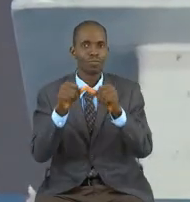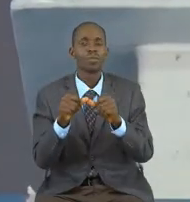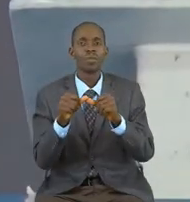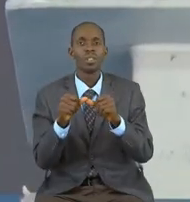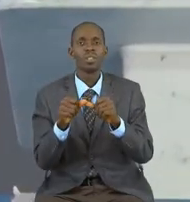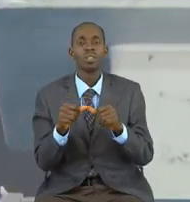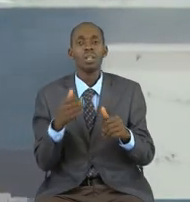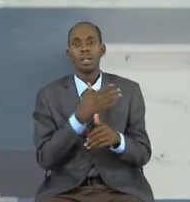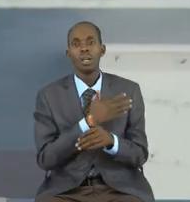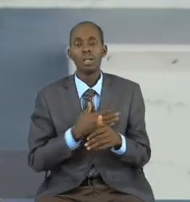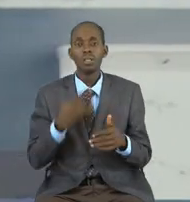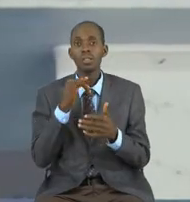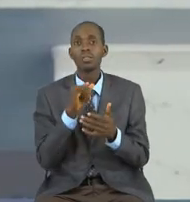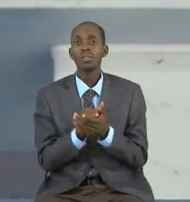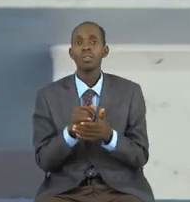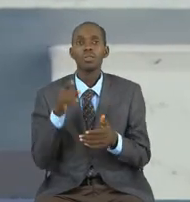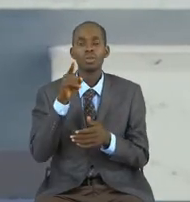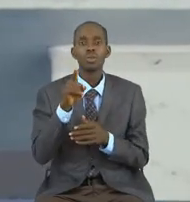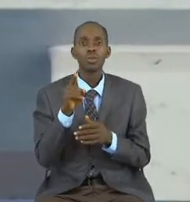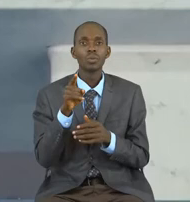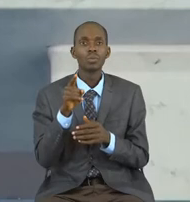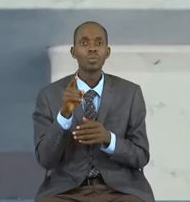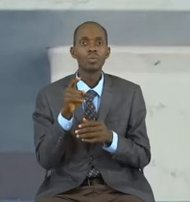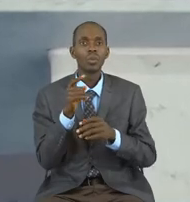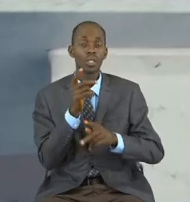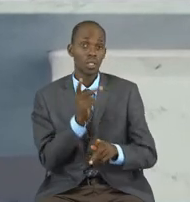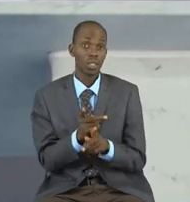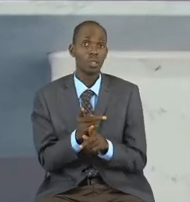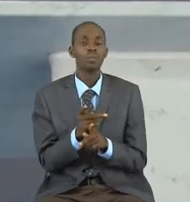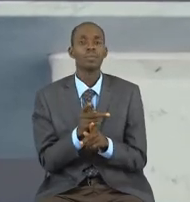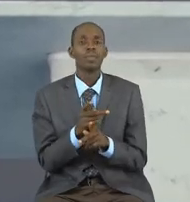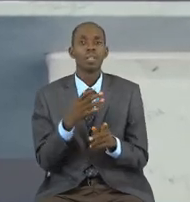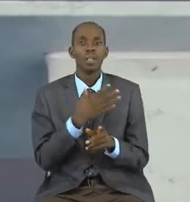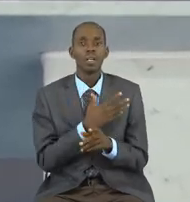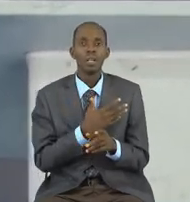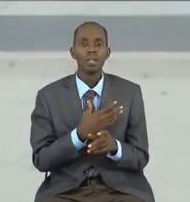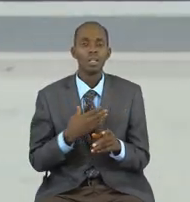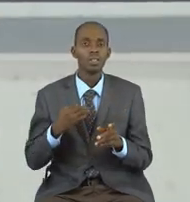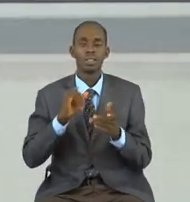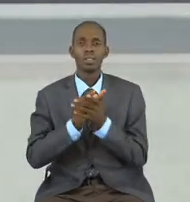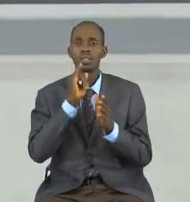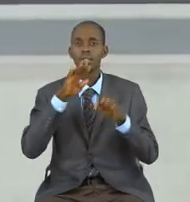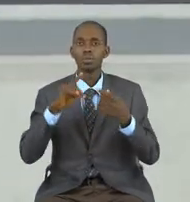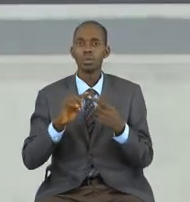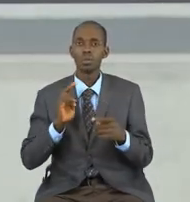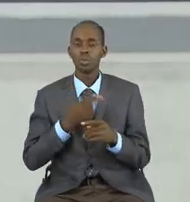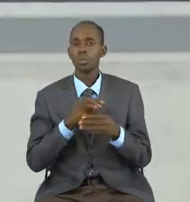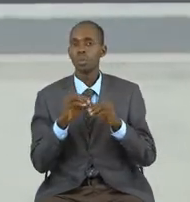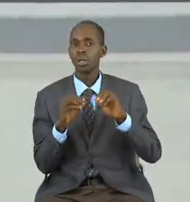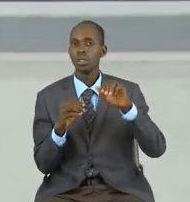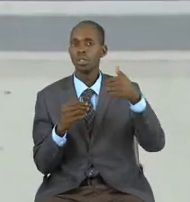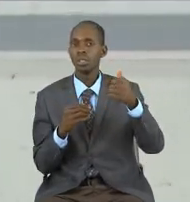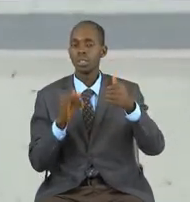have, you keep by the Holy Ghost, which is given unto us. Number 10 is